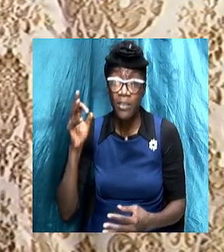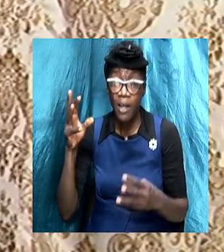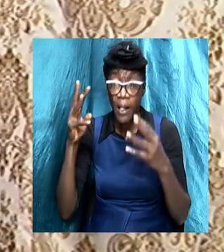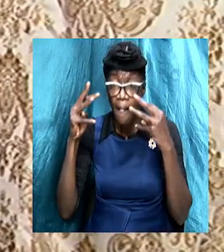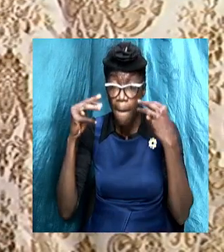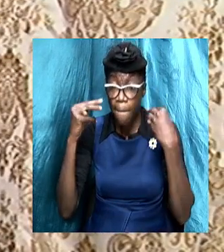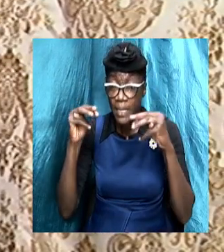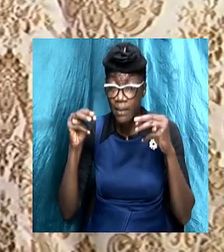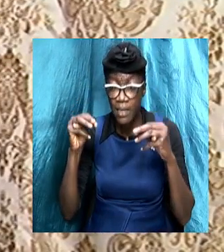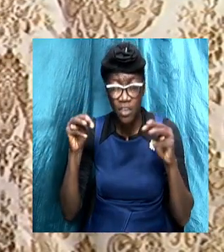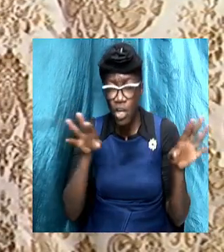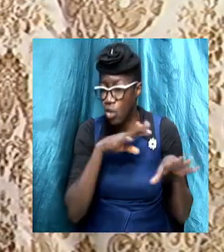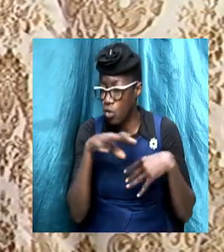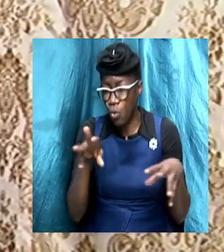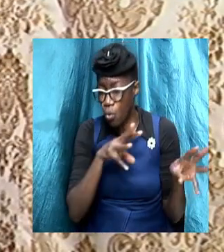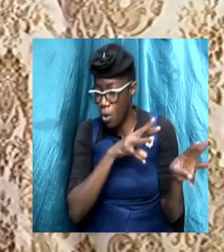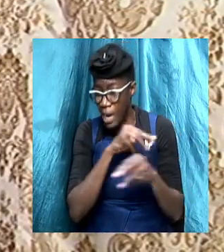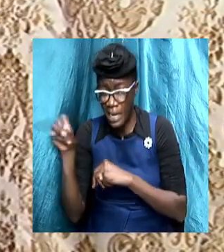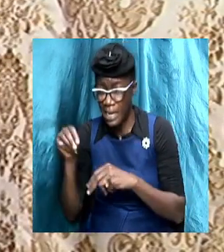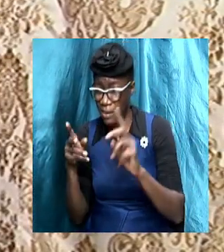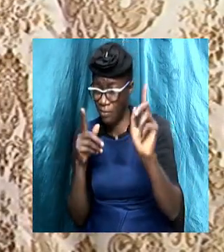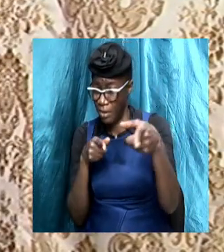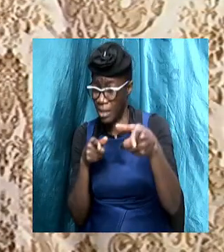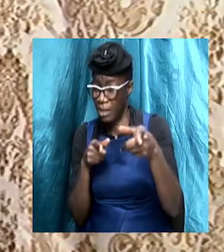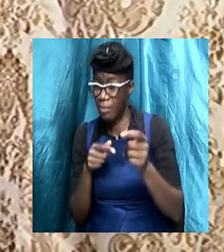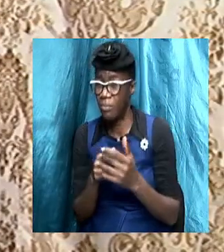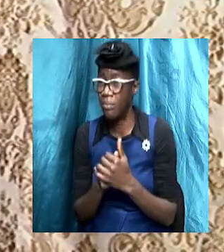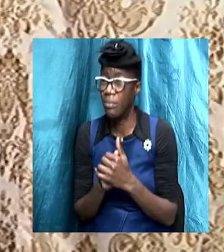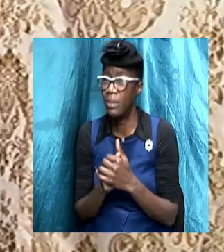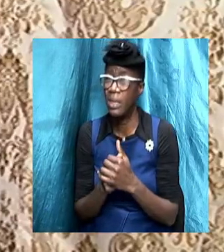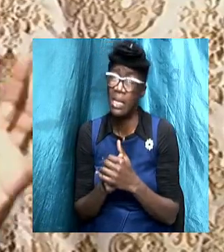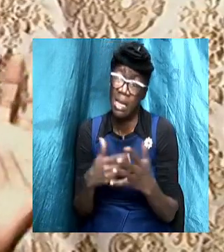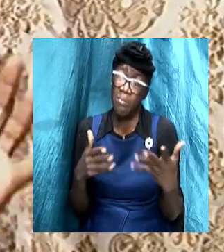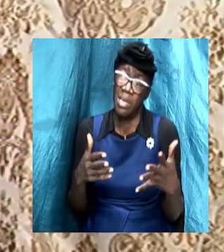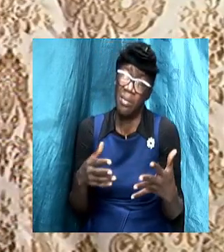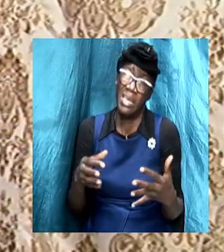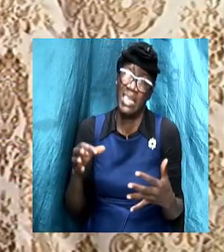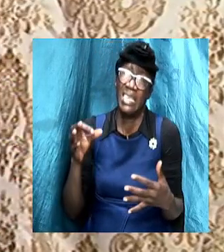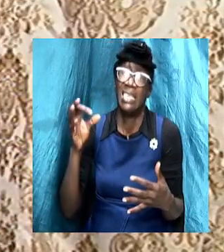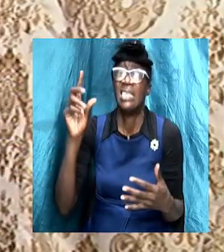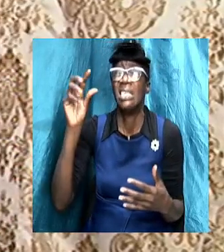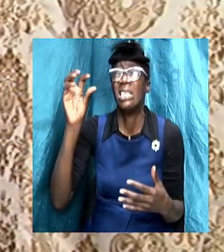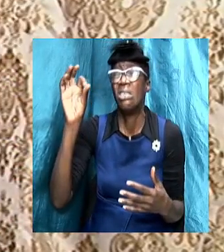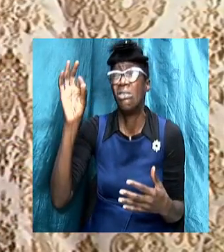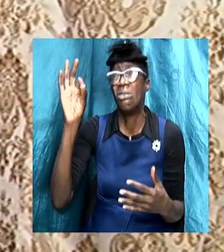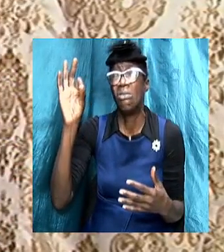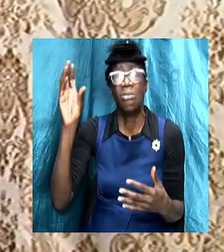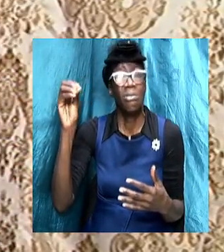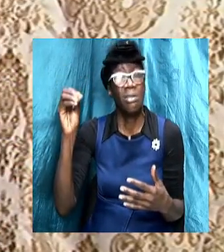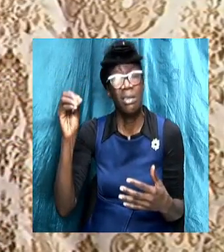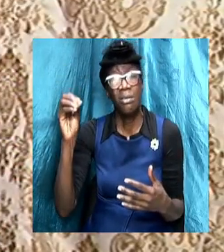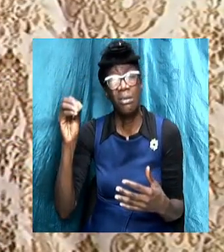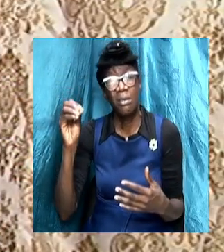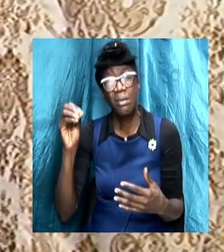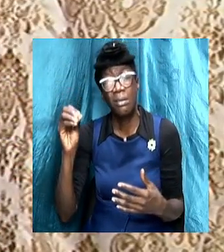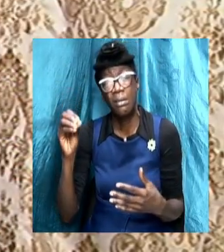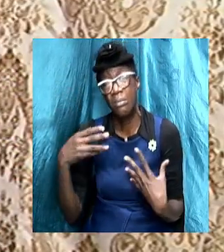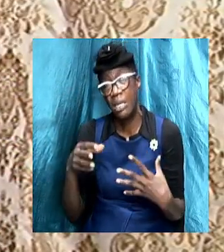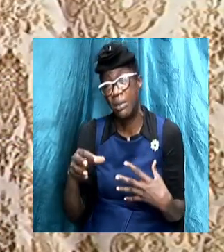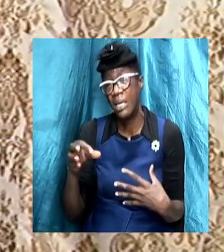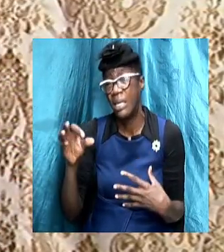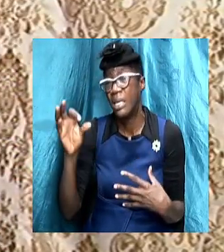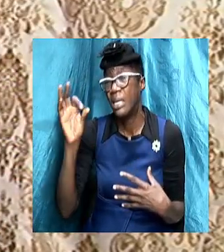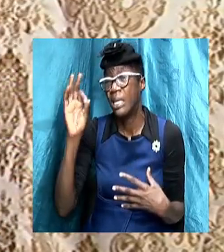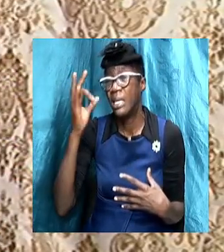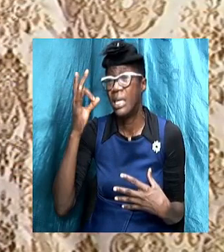never left me. I think it was the year 2000 or year 1999, one of them. He went on to say, "You are